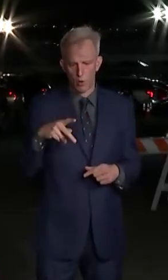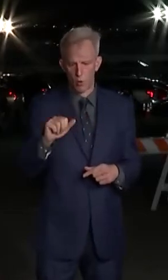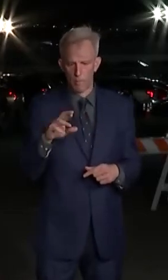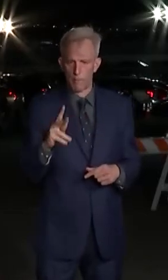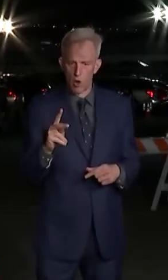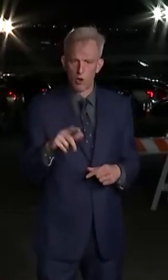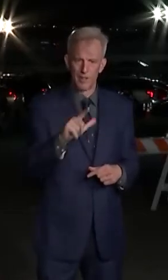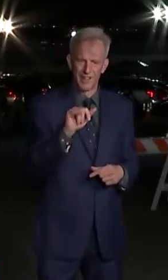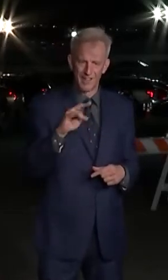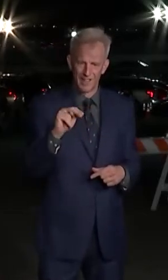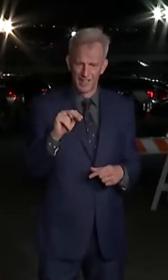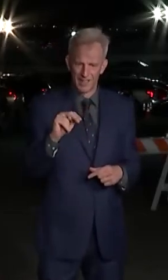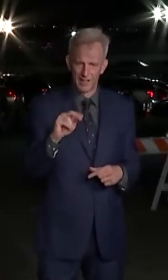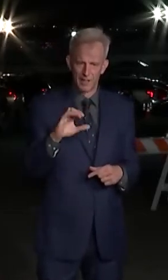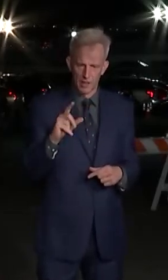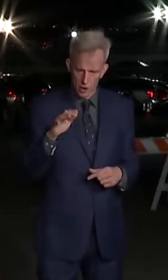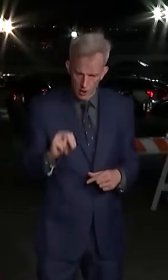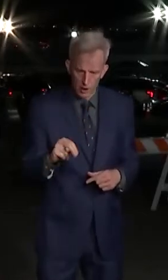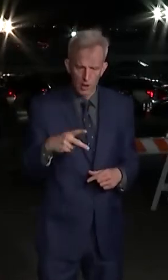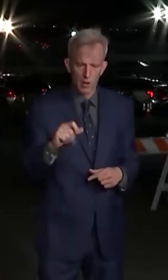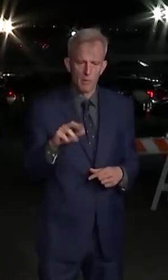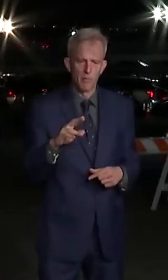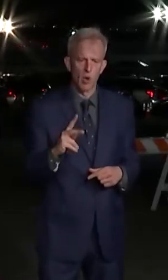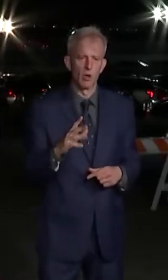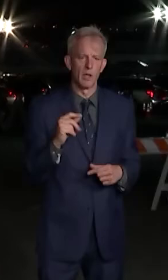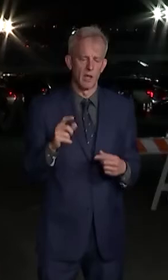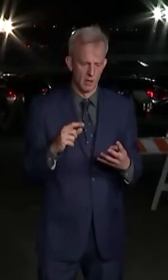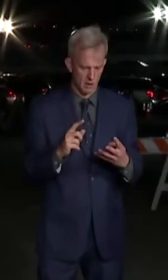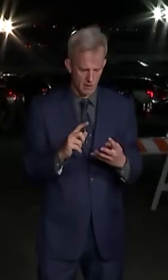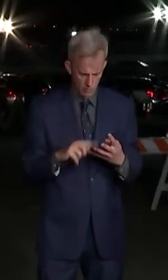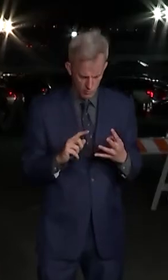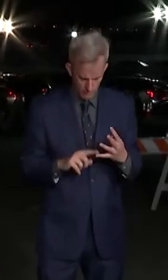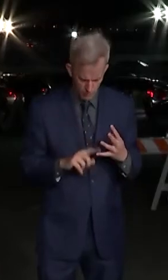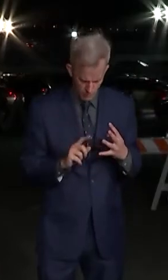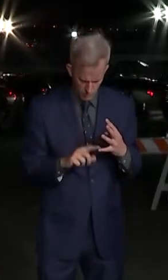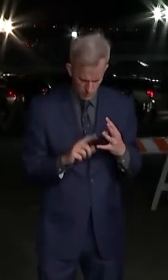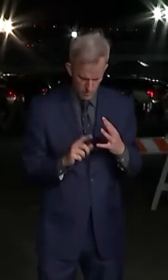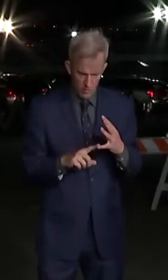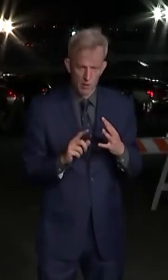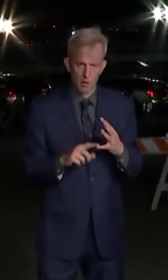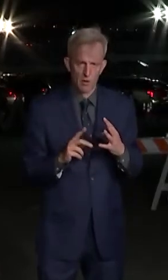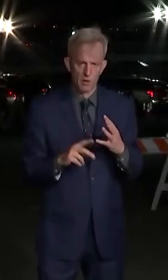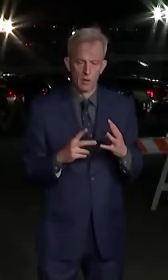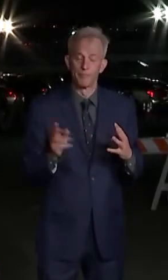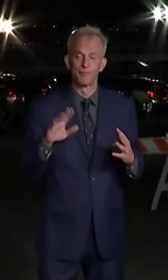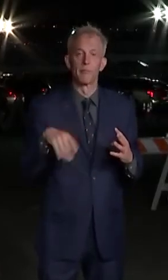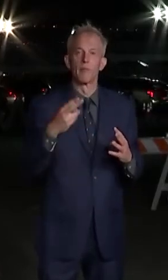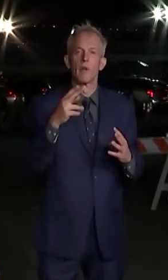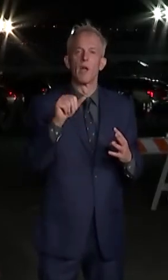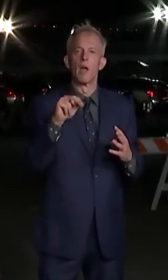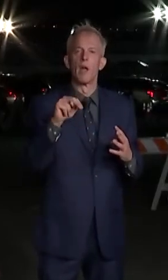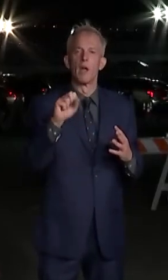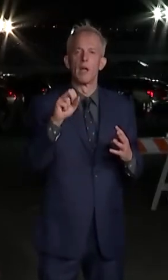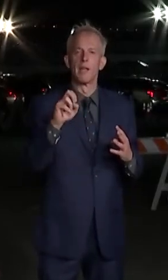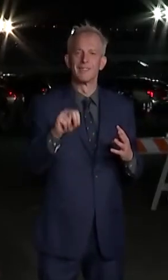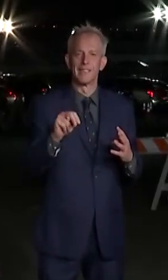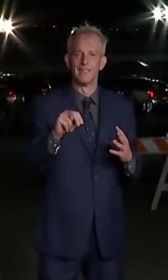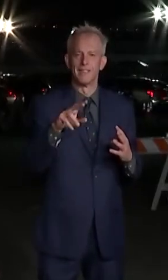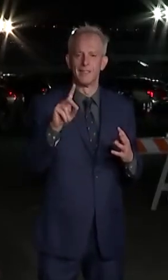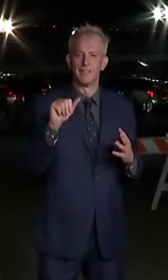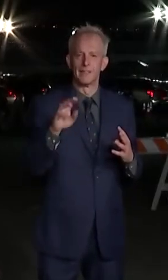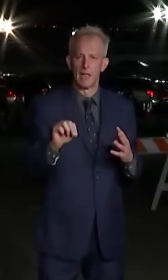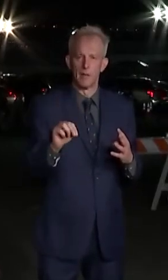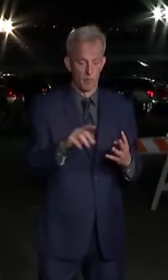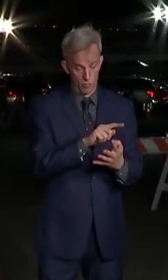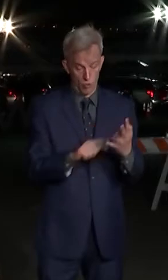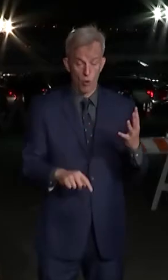Lincoln Park, and also, what's our fourth one? Fourth site, Hanson Dam. So those are places where people can